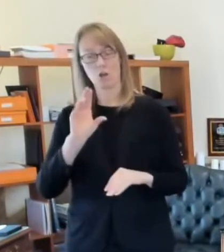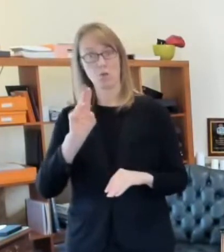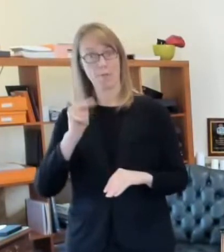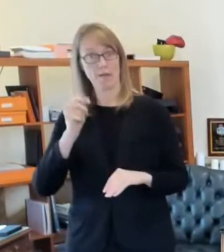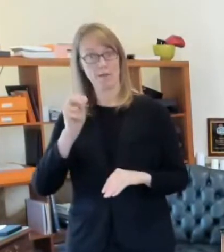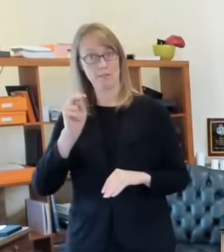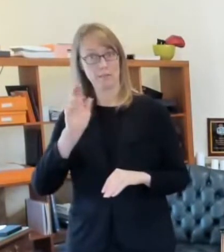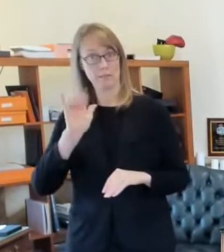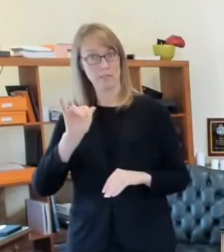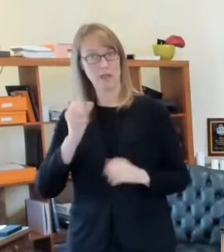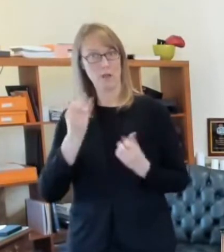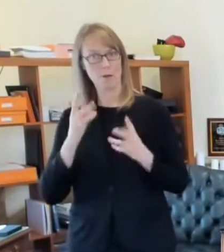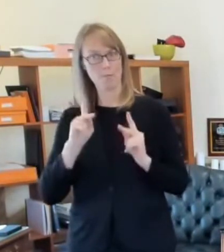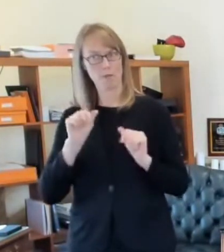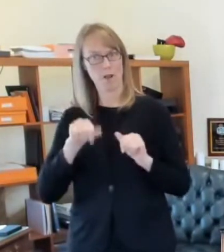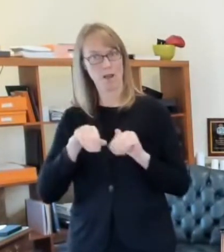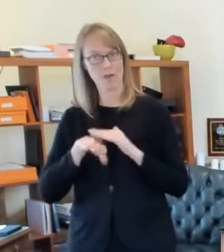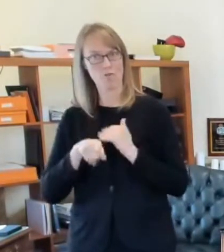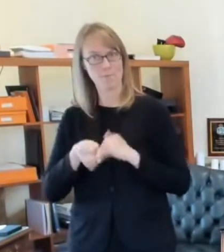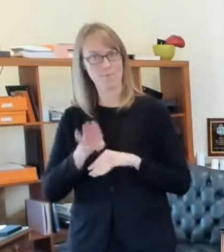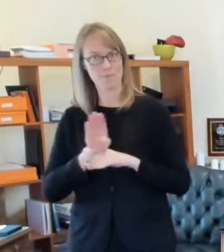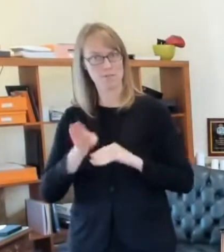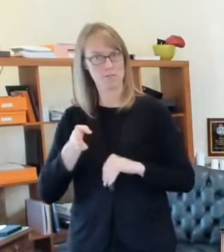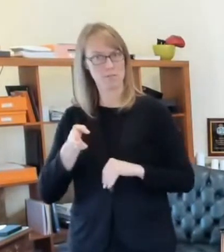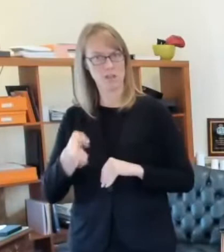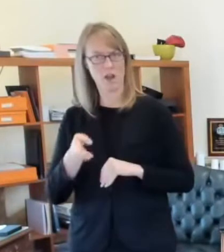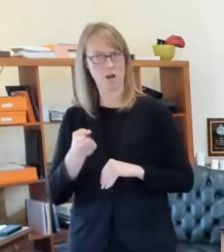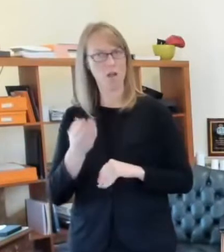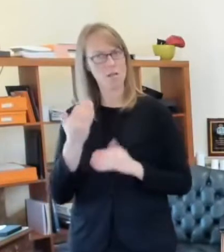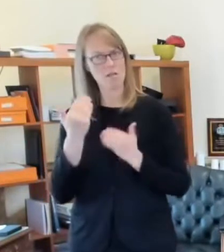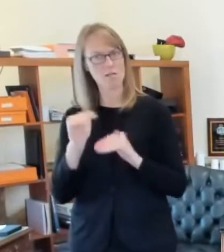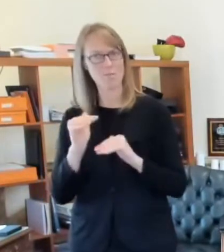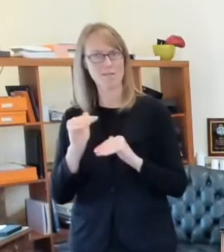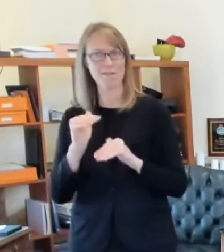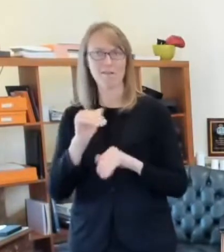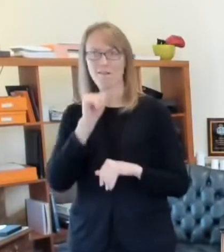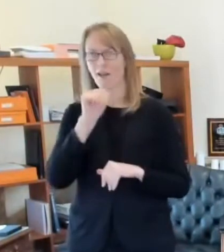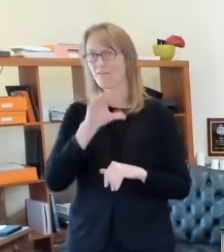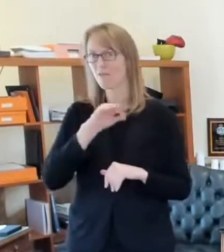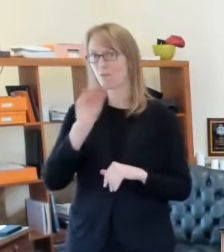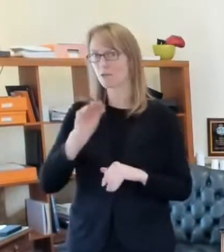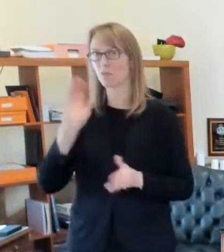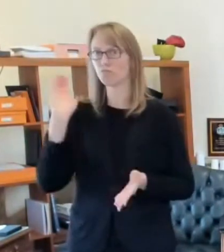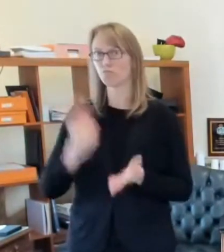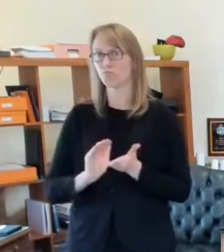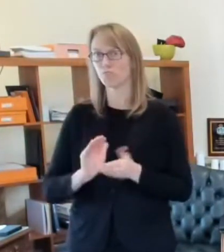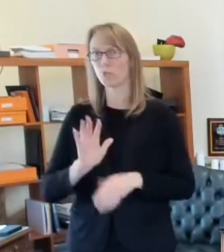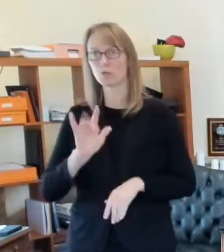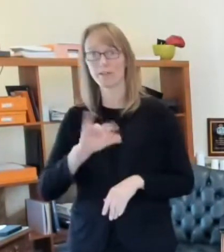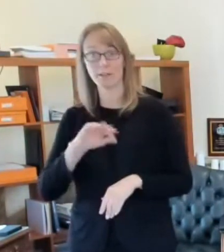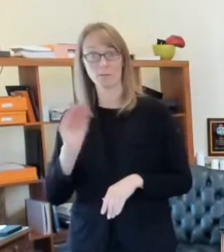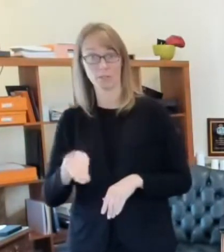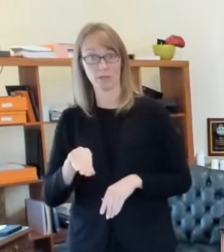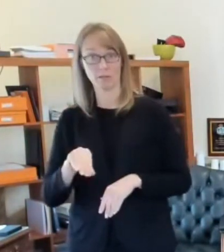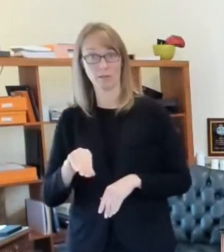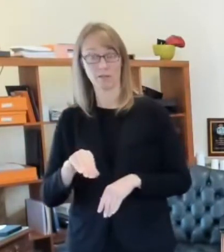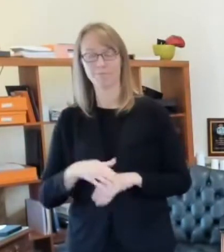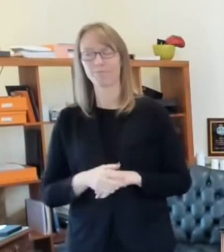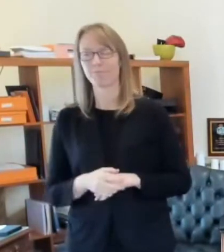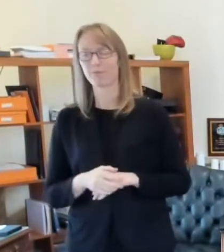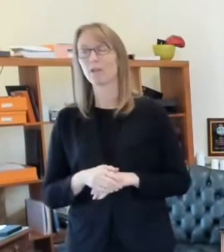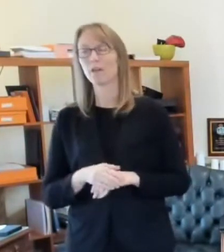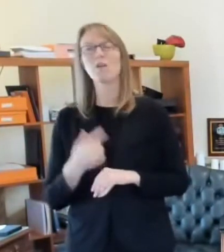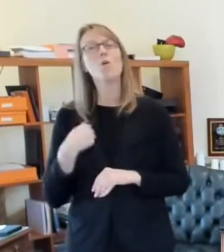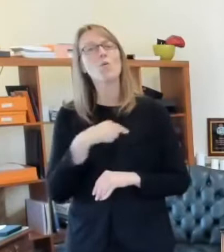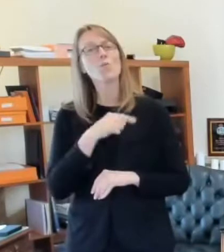were on Friday when we talked about this, but a lot of businesses just can't, they can't keep the lights on